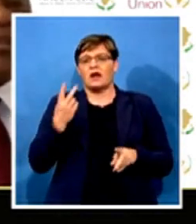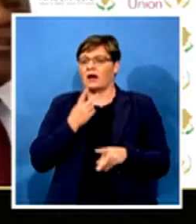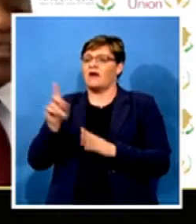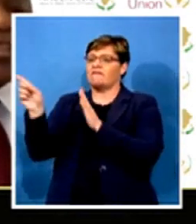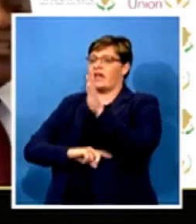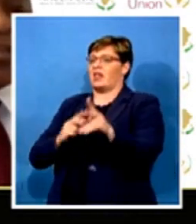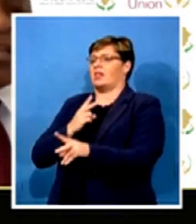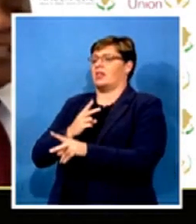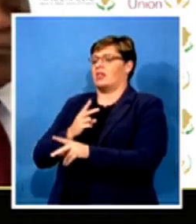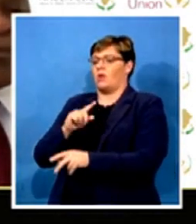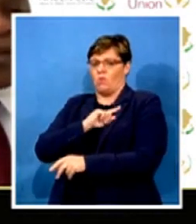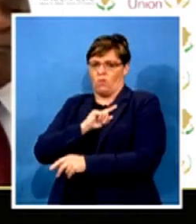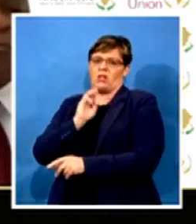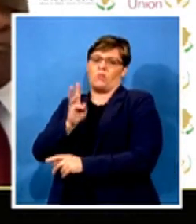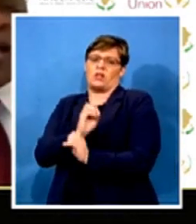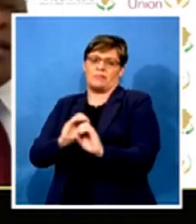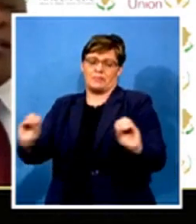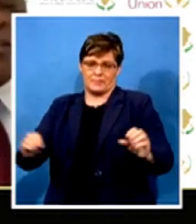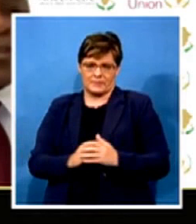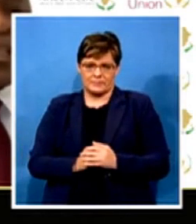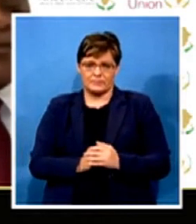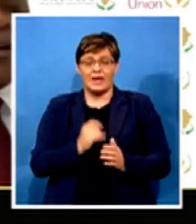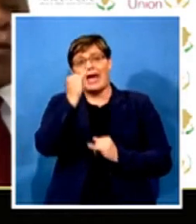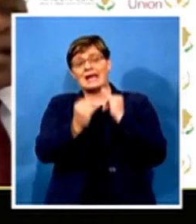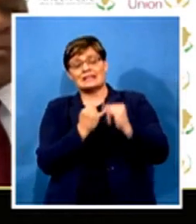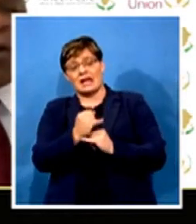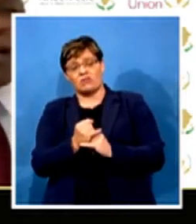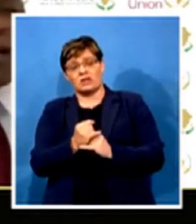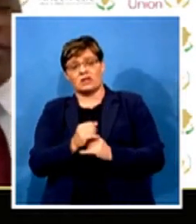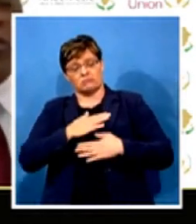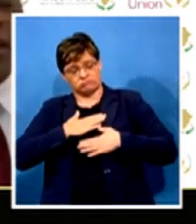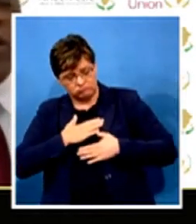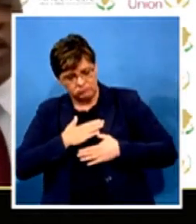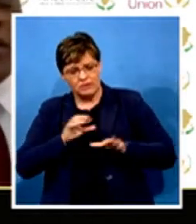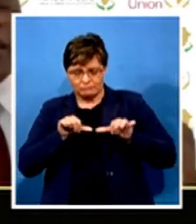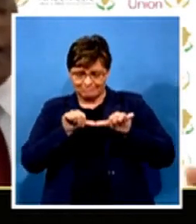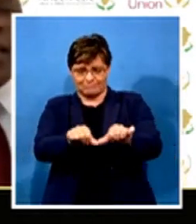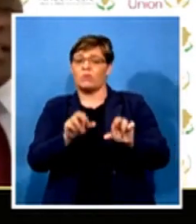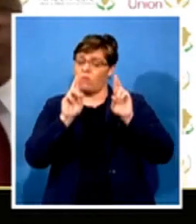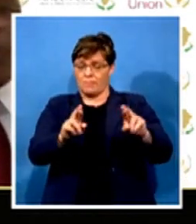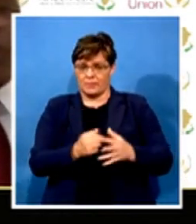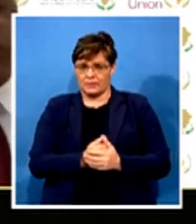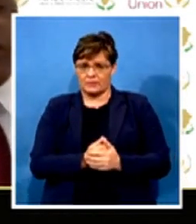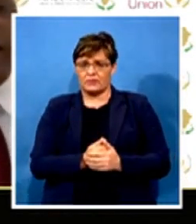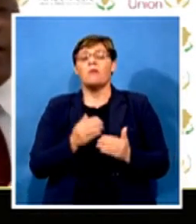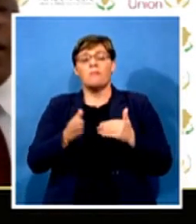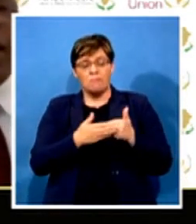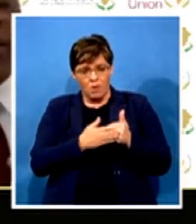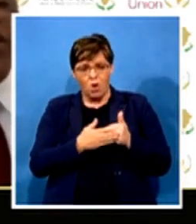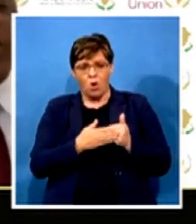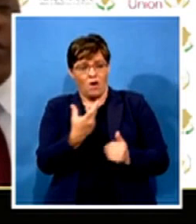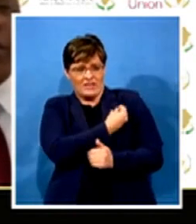that international solidarity will prevail, and the countries that have acquired more vaccines will begin to look at their portfolio